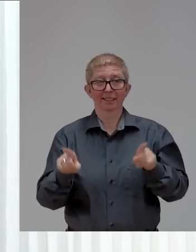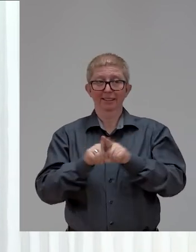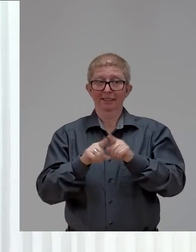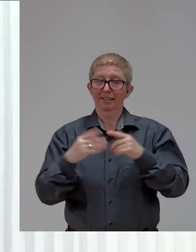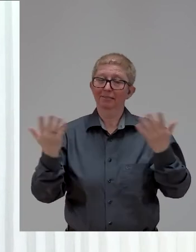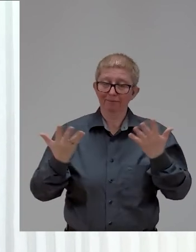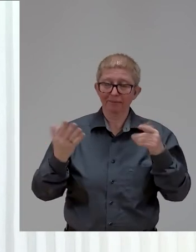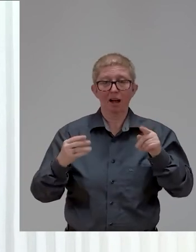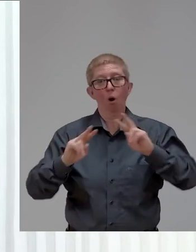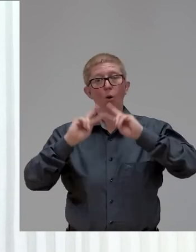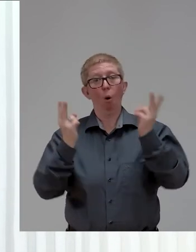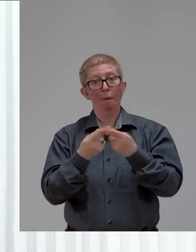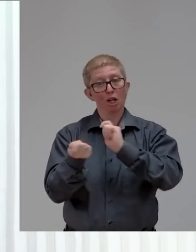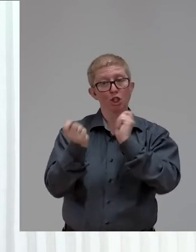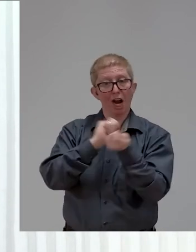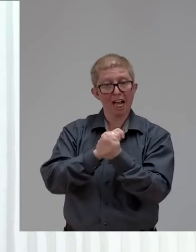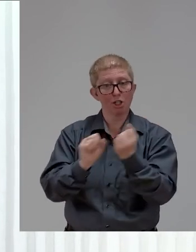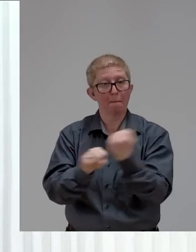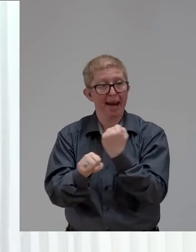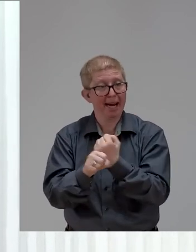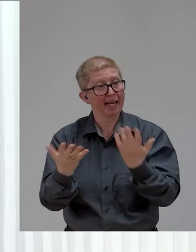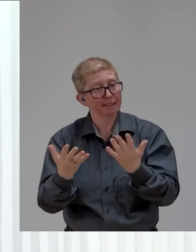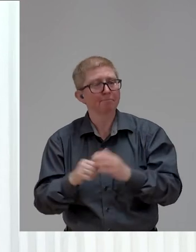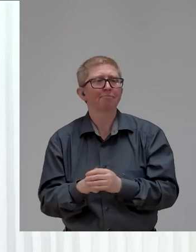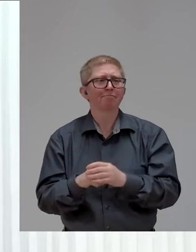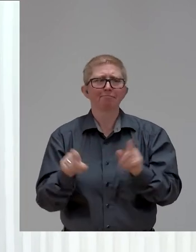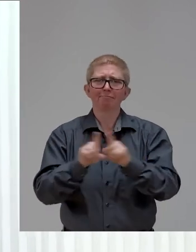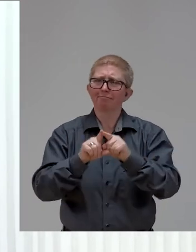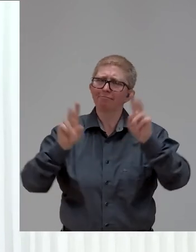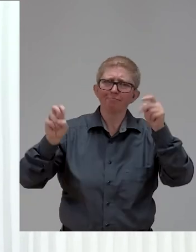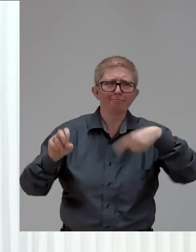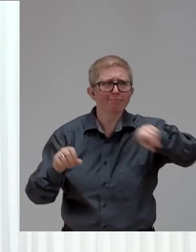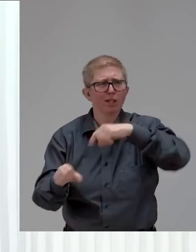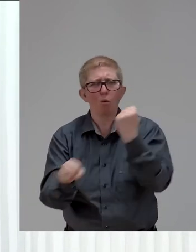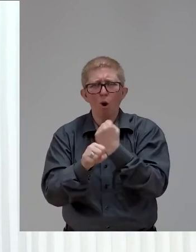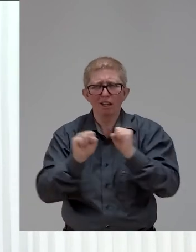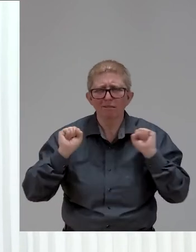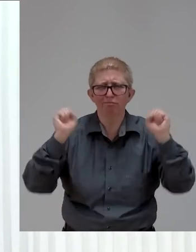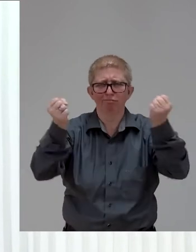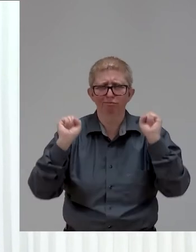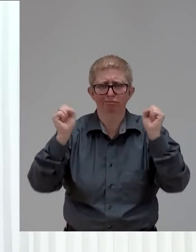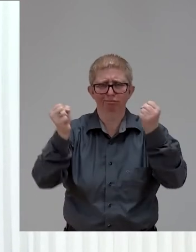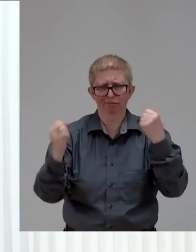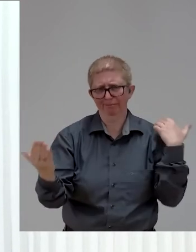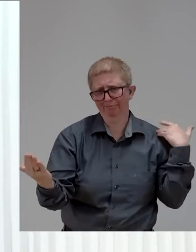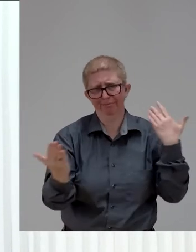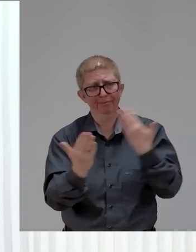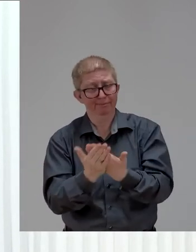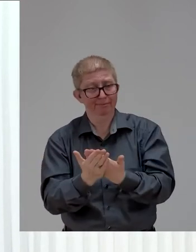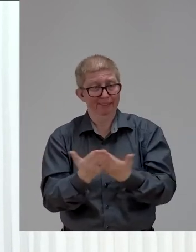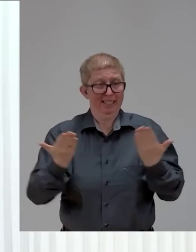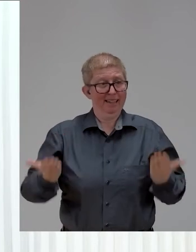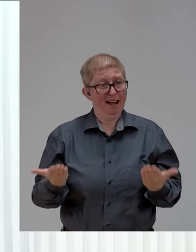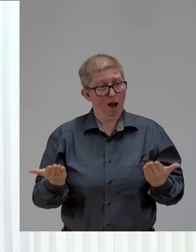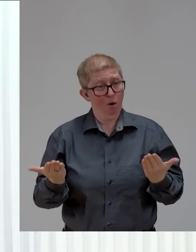Conference, and I salute you for your work, your determination, and your dedication. By sharing innovative policies and